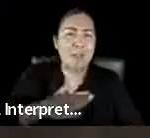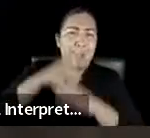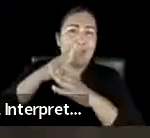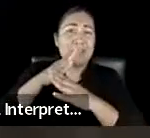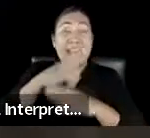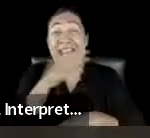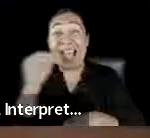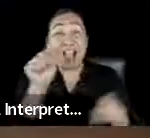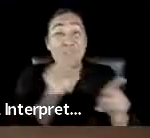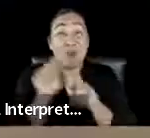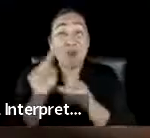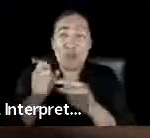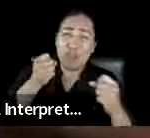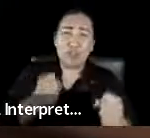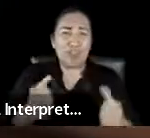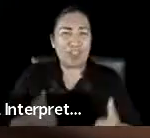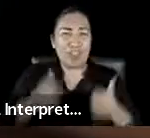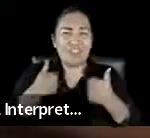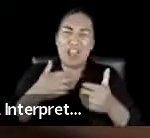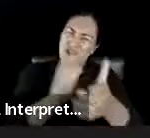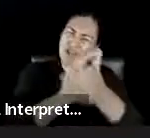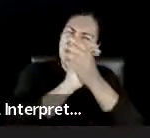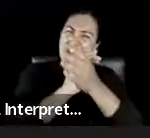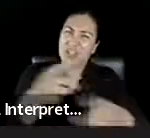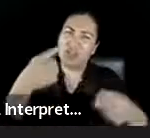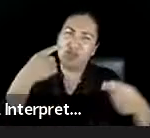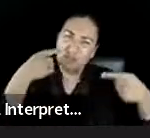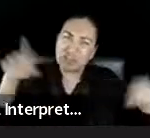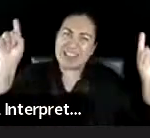live. Congratulations. You did it.